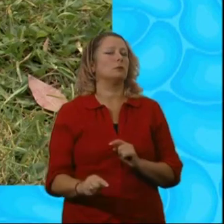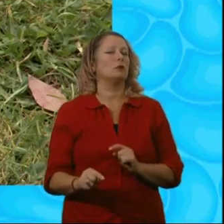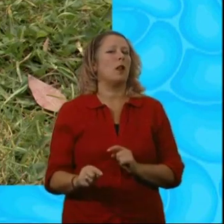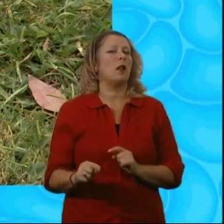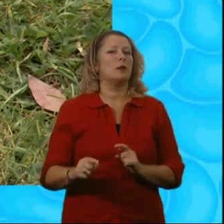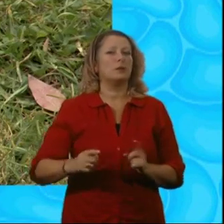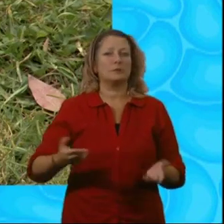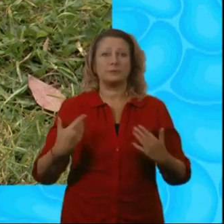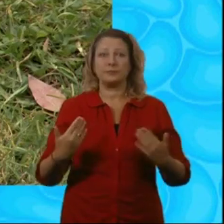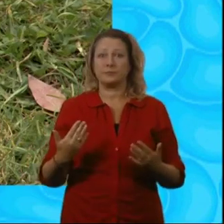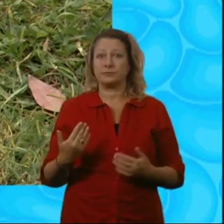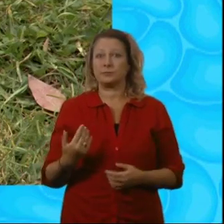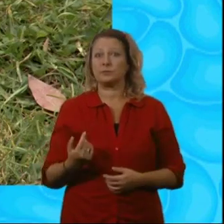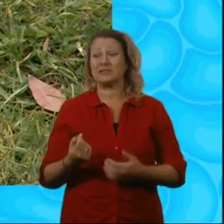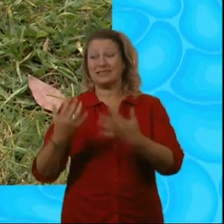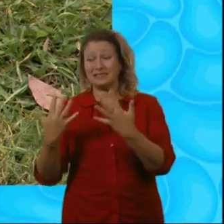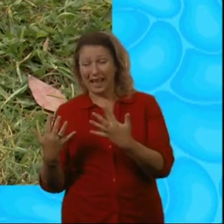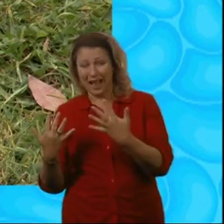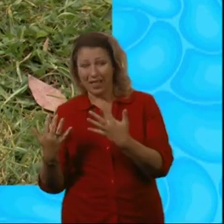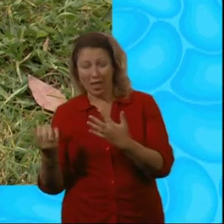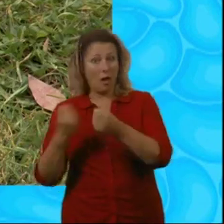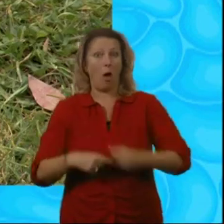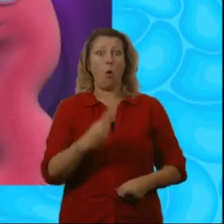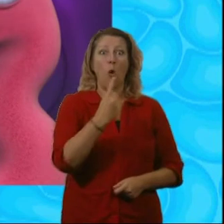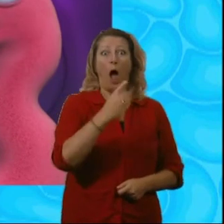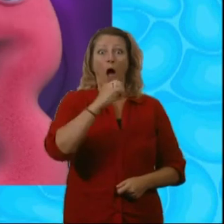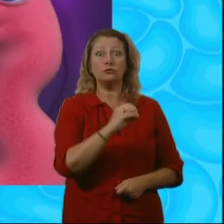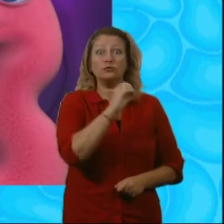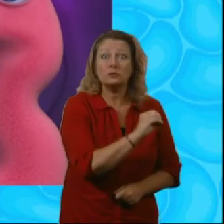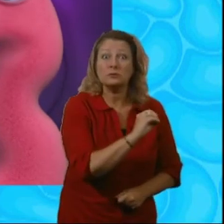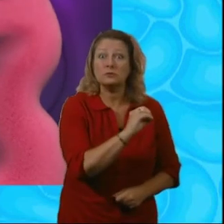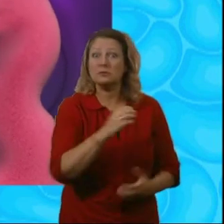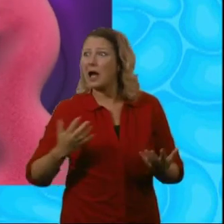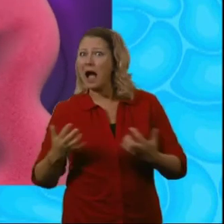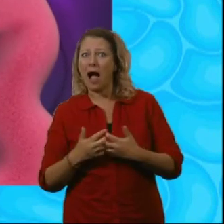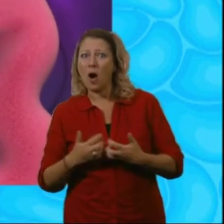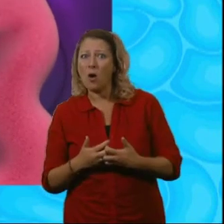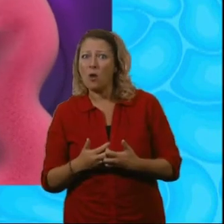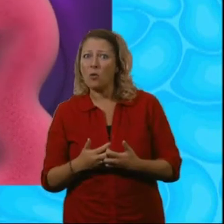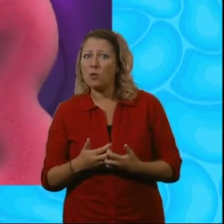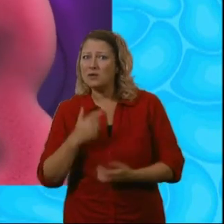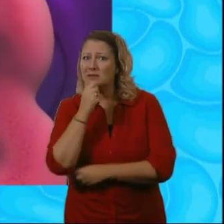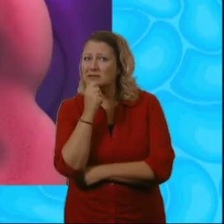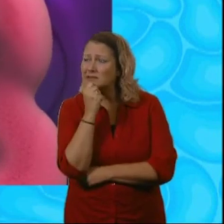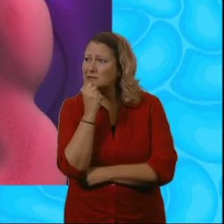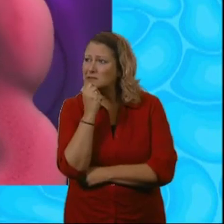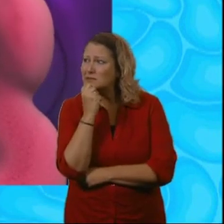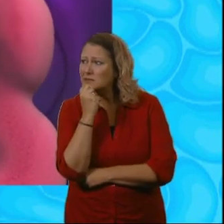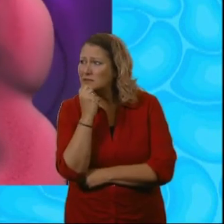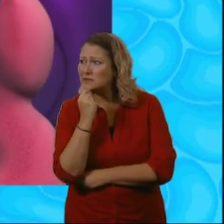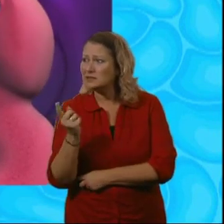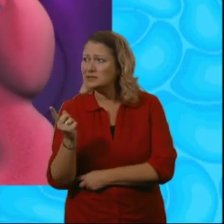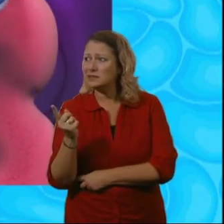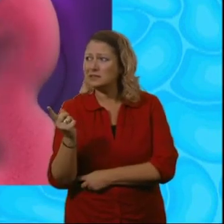quick. Send me brain game to turn 10 into 100. But how are we going to do that? We can only